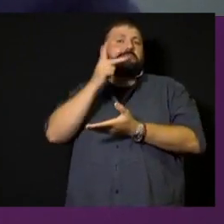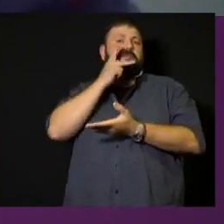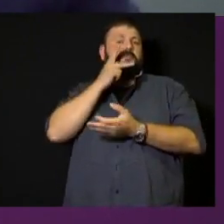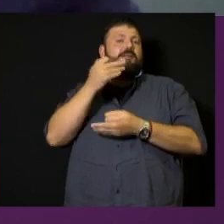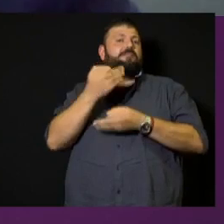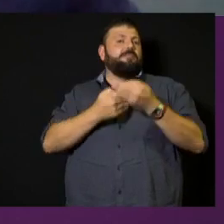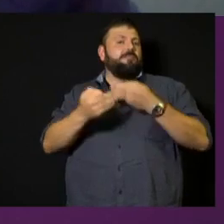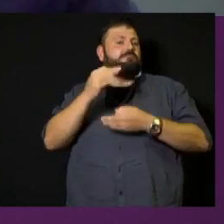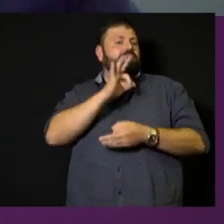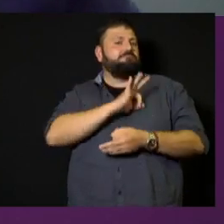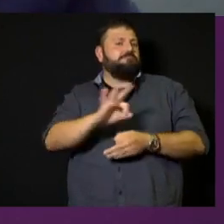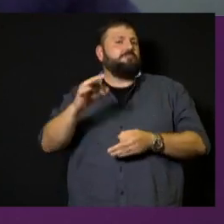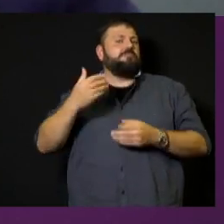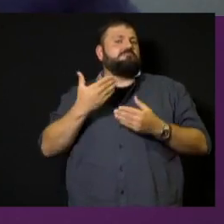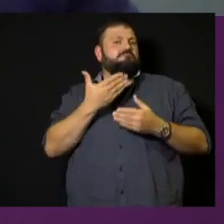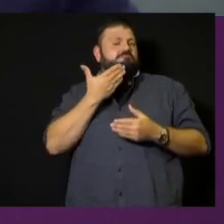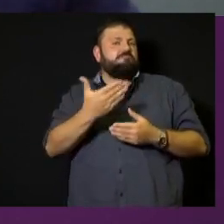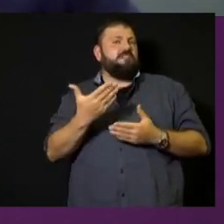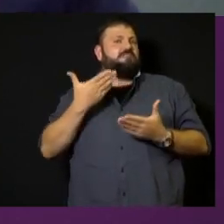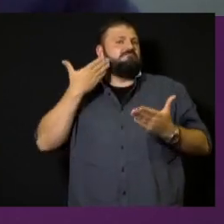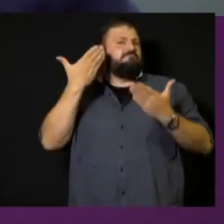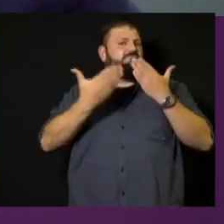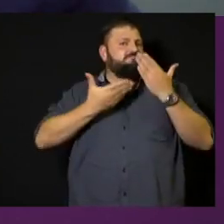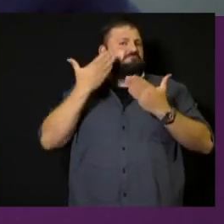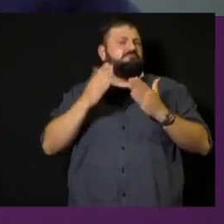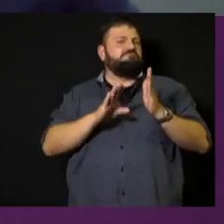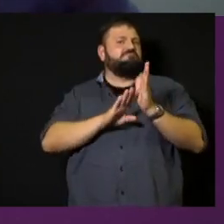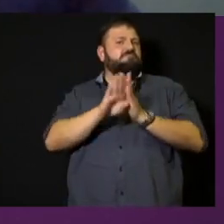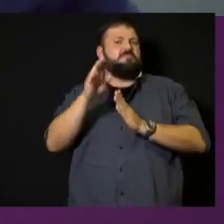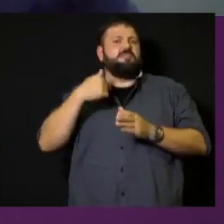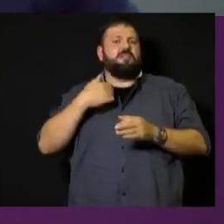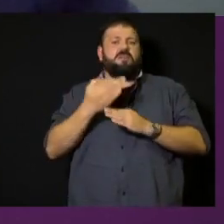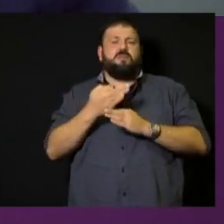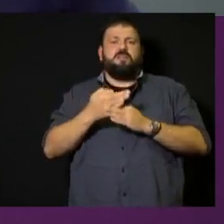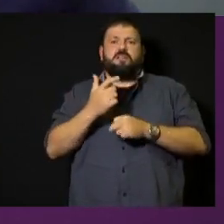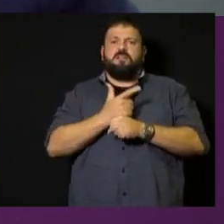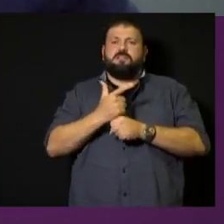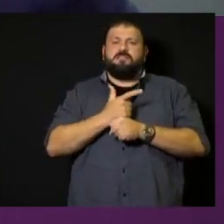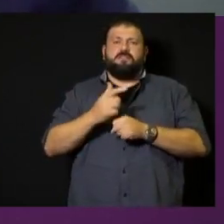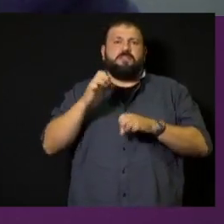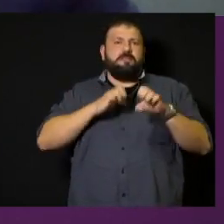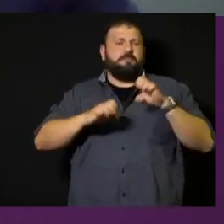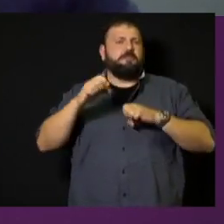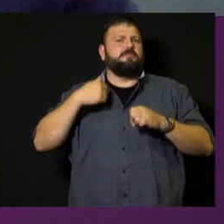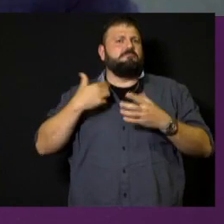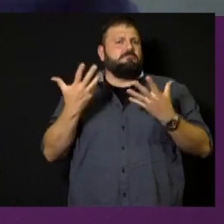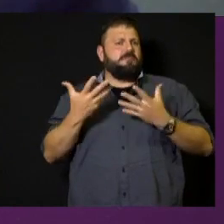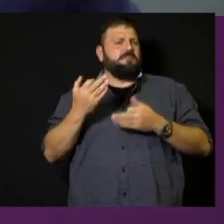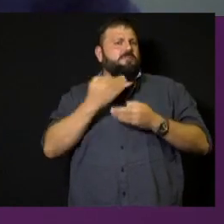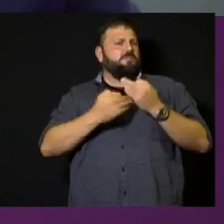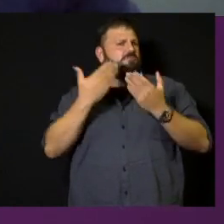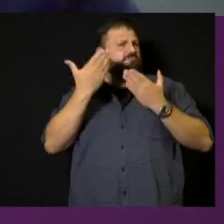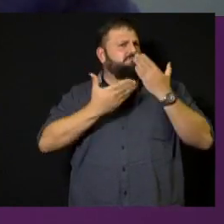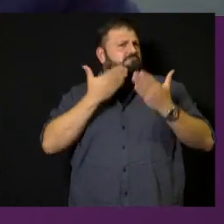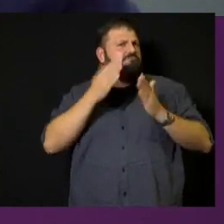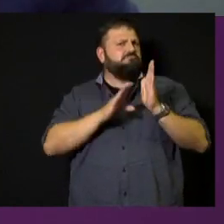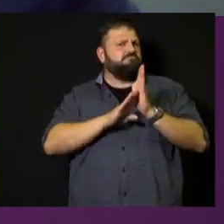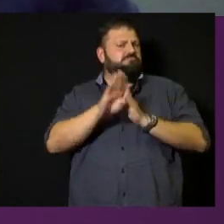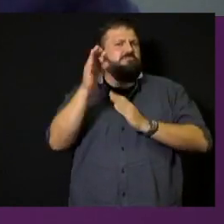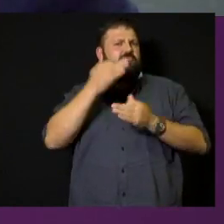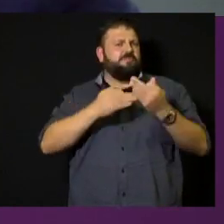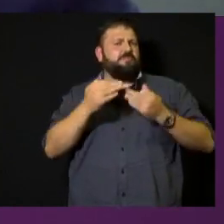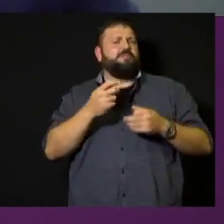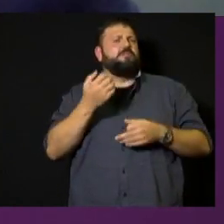the OmniLife income, I went to the university. I have a master's degree in